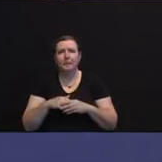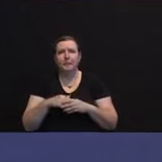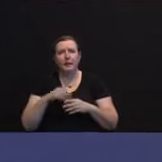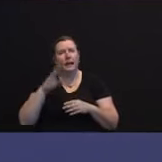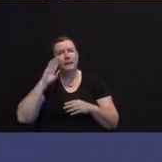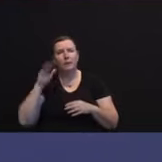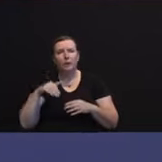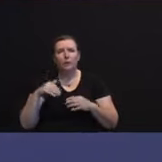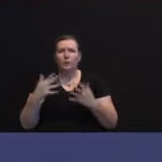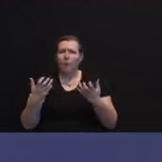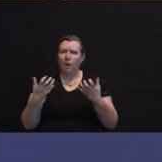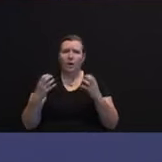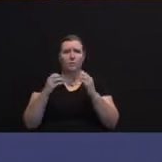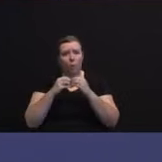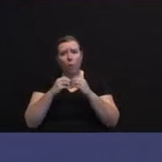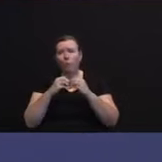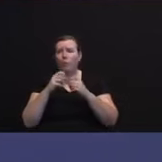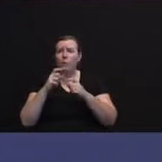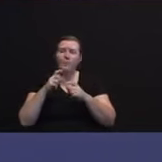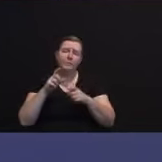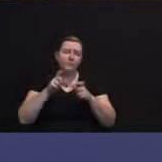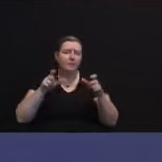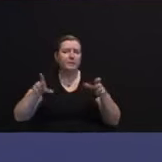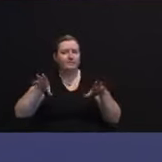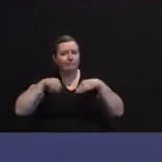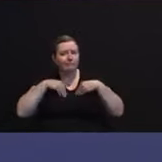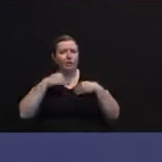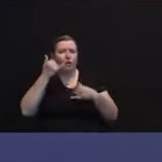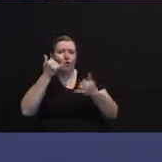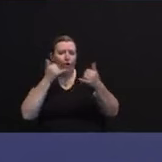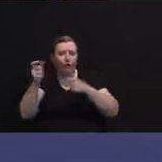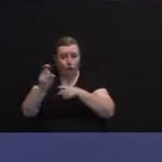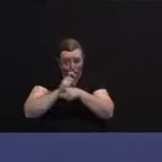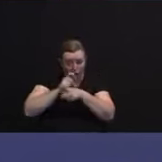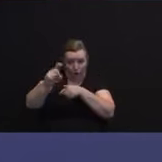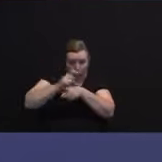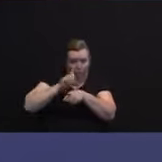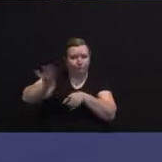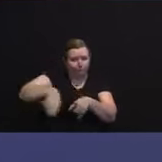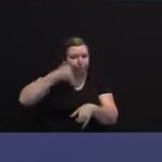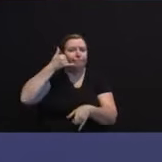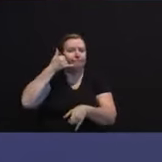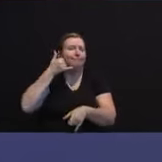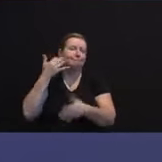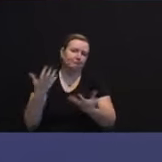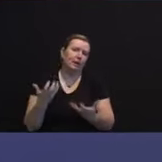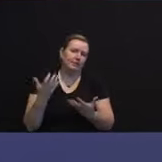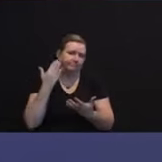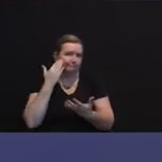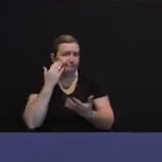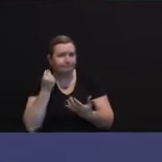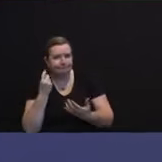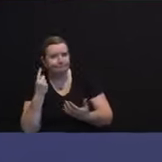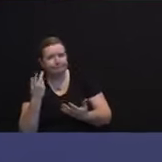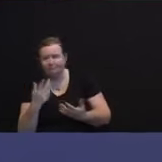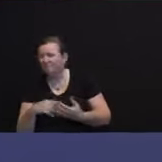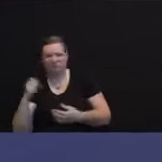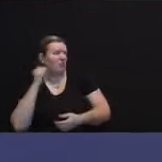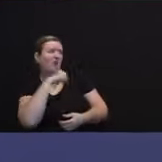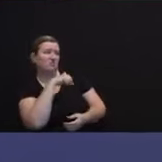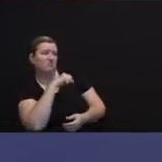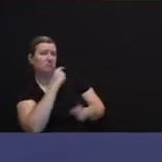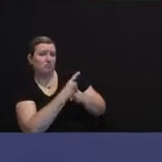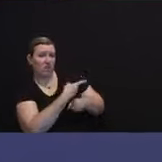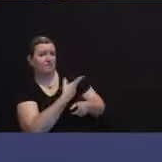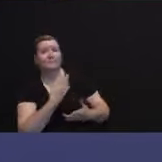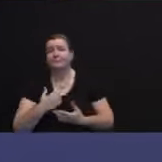phone and cooperate, right? Would have a lot better sense of the reality here. Pat, I know we're going to hear a lot on compliance over the next couple of weeks